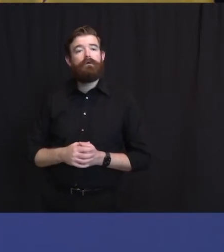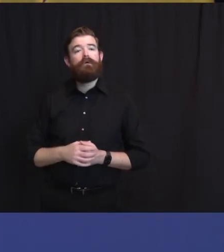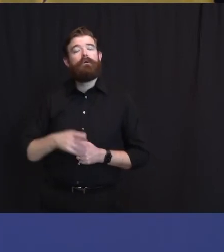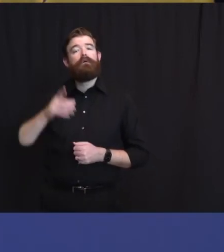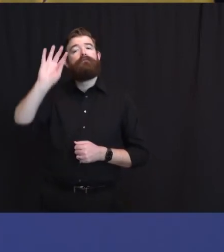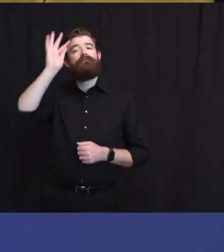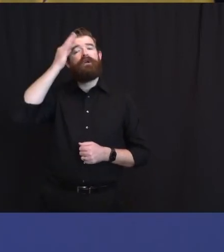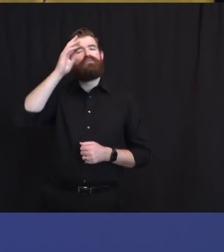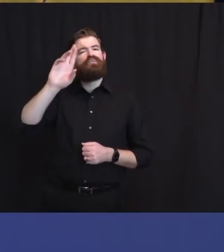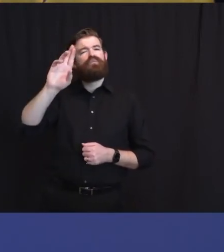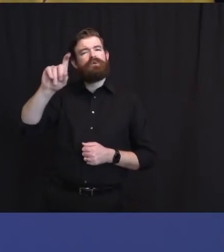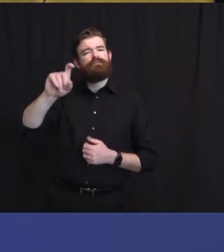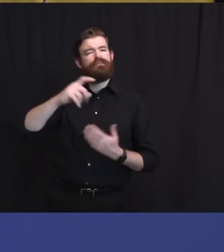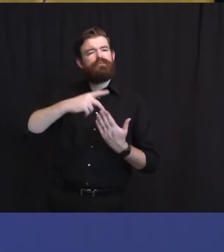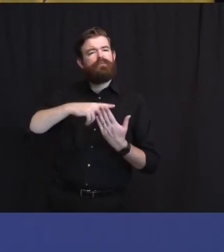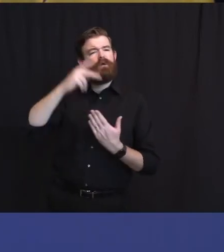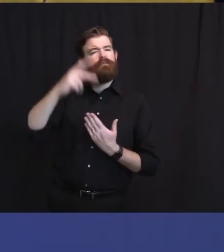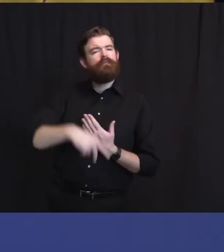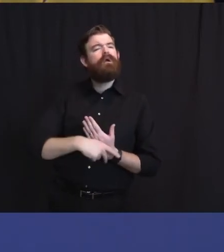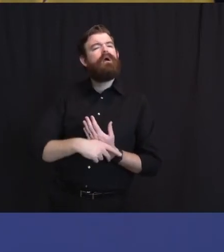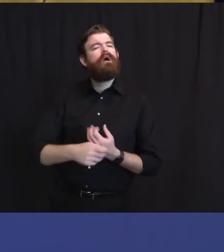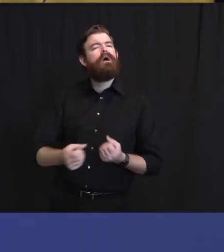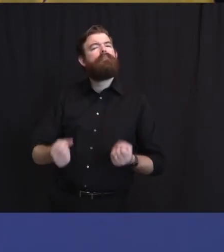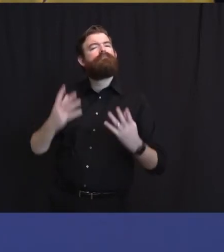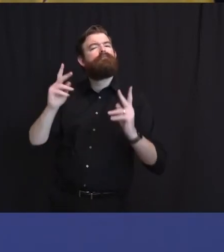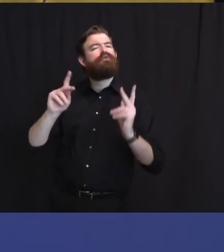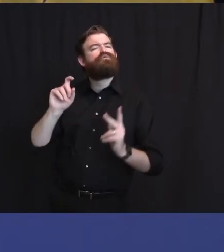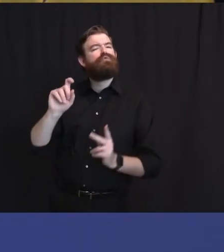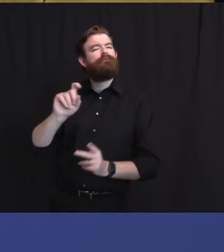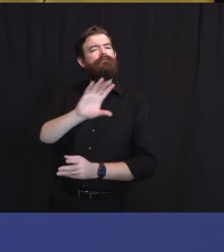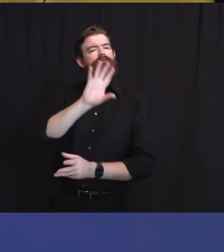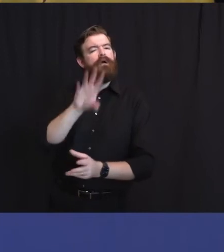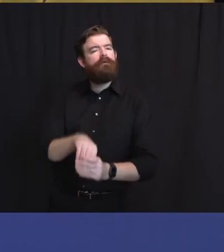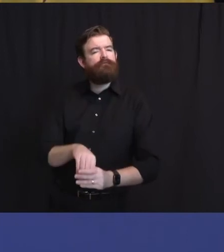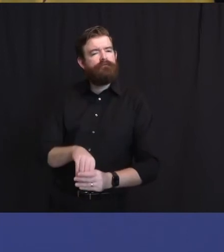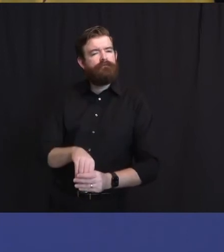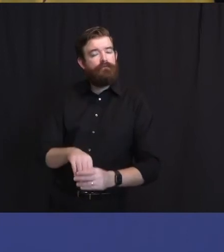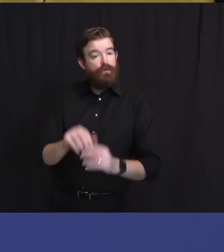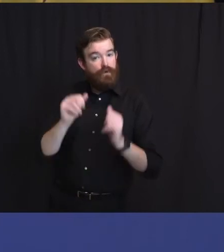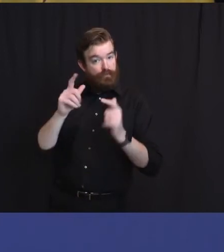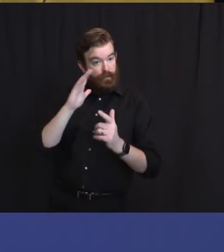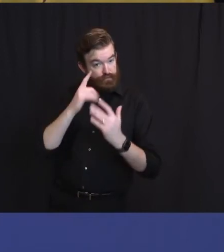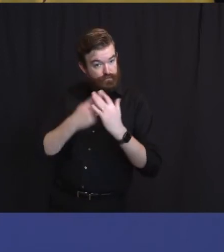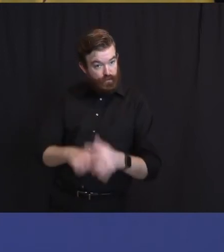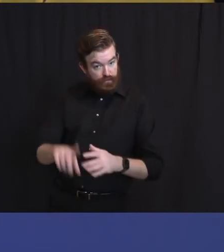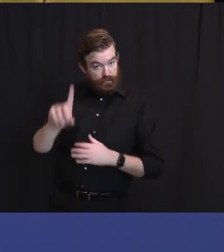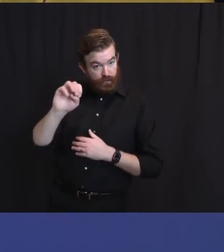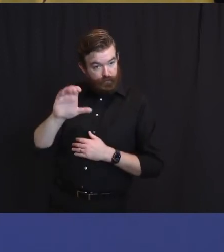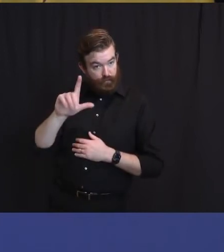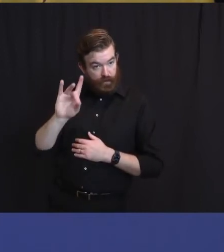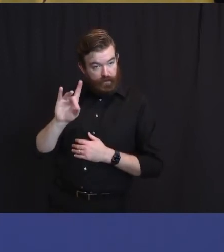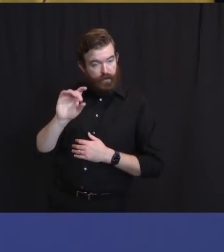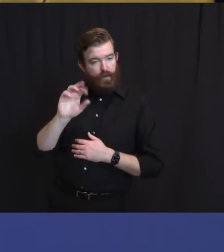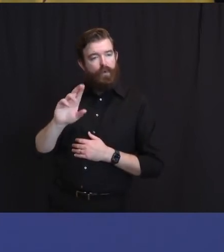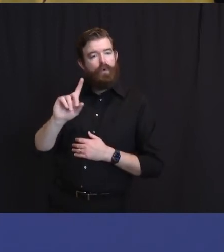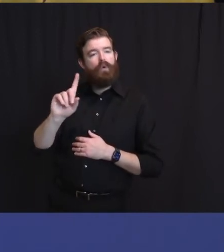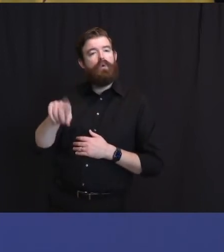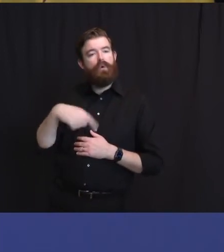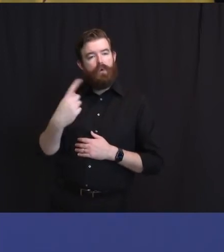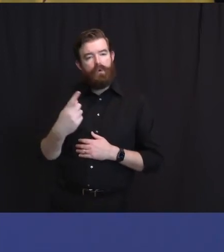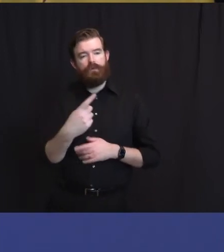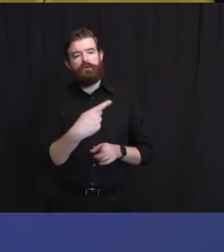we have an idea? How many people are we talking about? Are they all going to start December 28th, or is it just going to be the long-term care facilities and